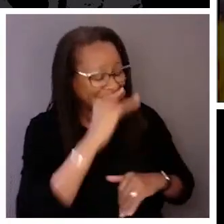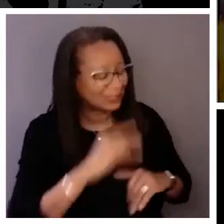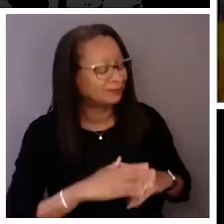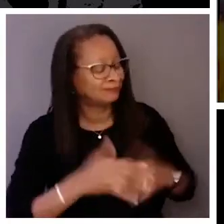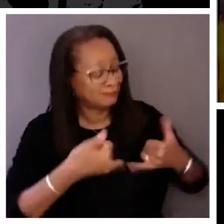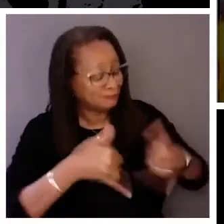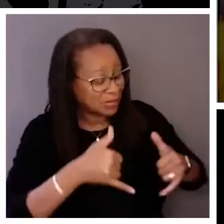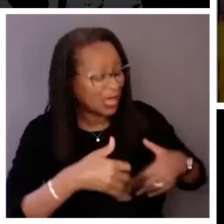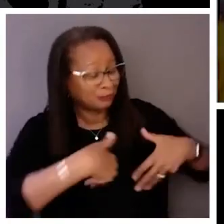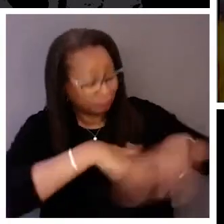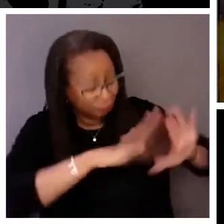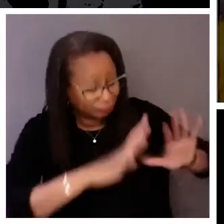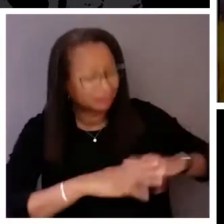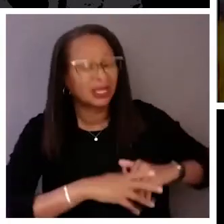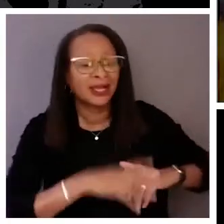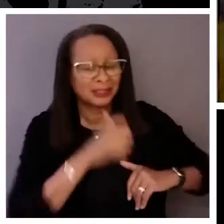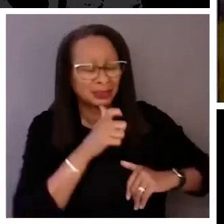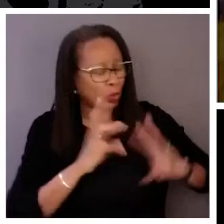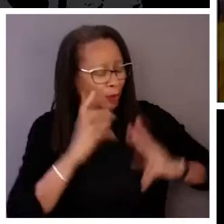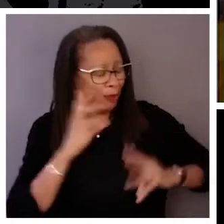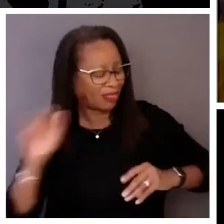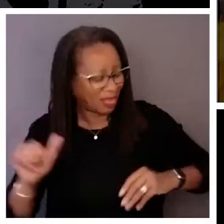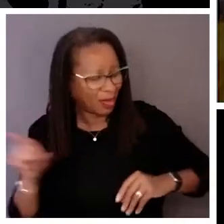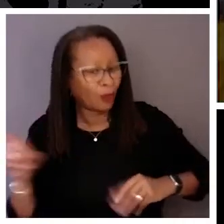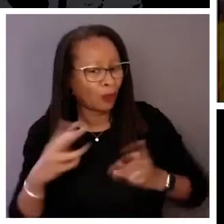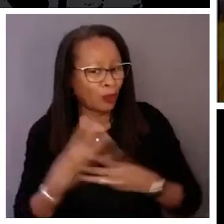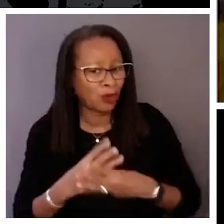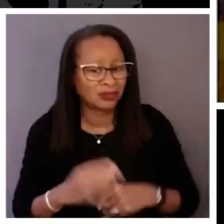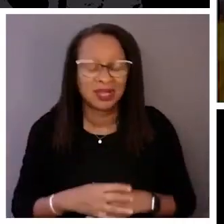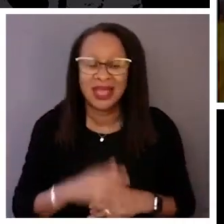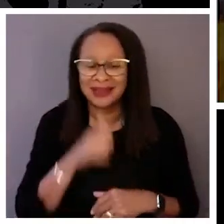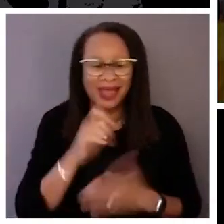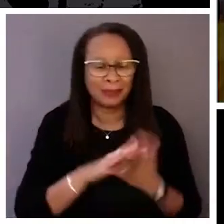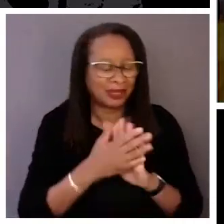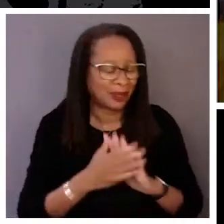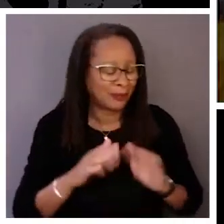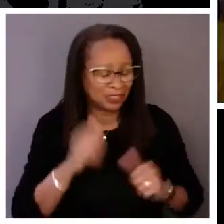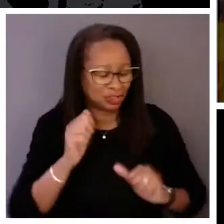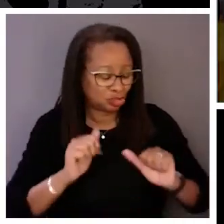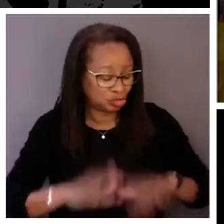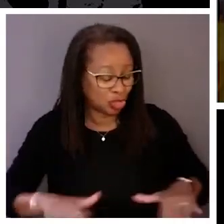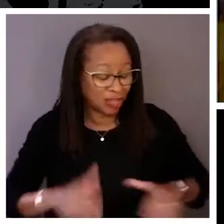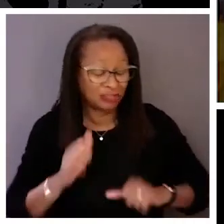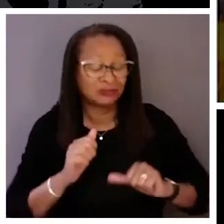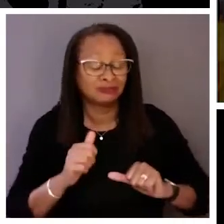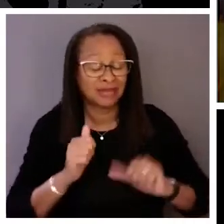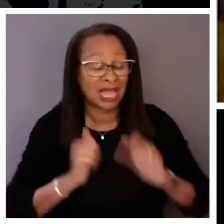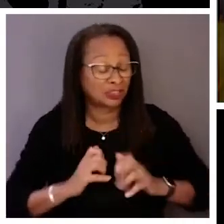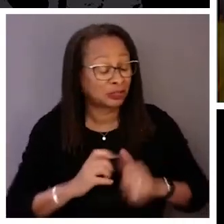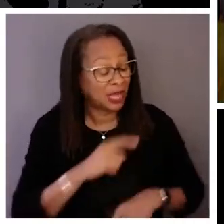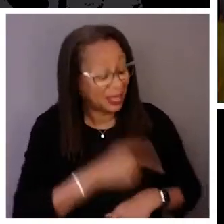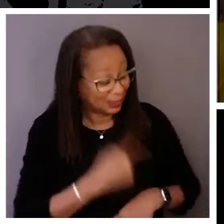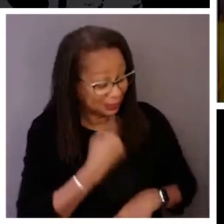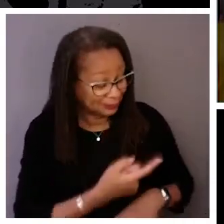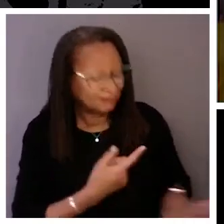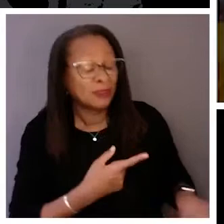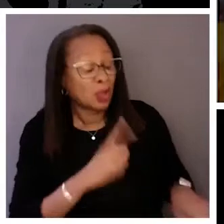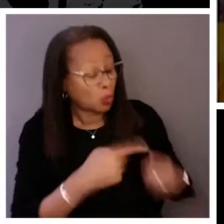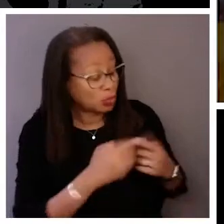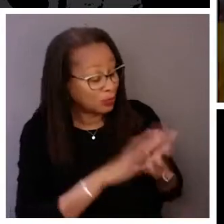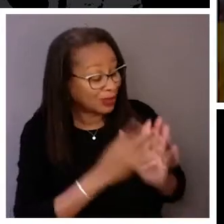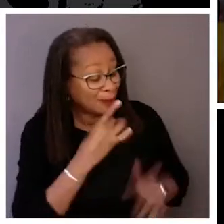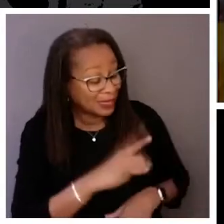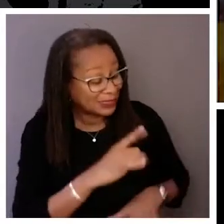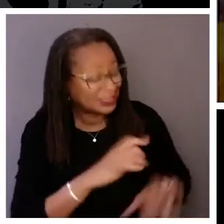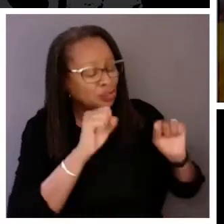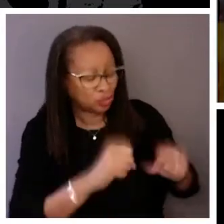just be a child without being a child actor. And they said, when you're 18, you can do what you want to